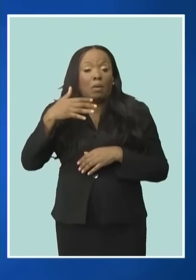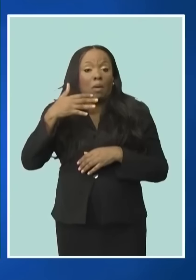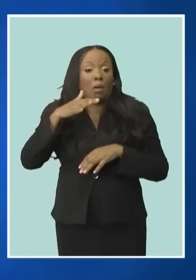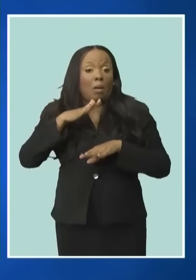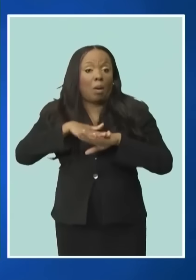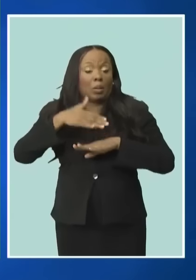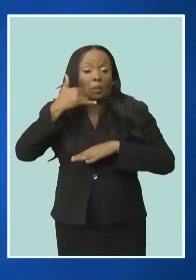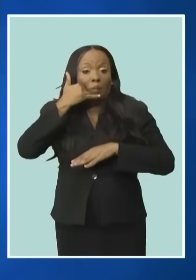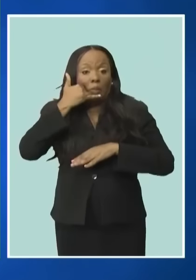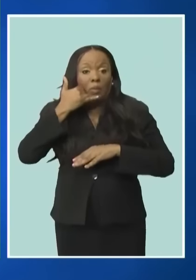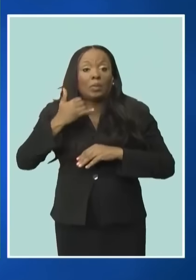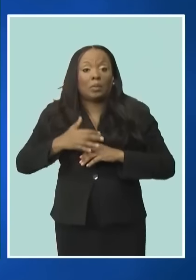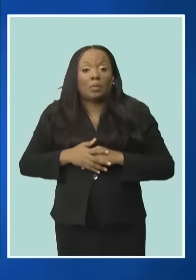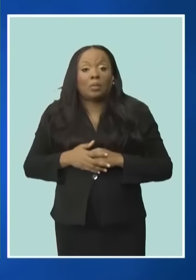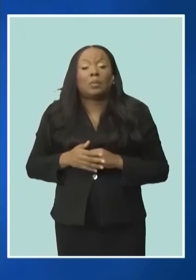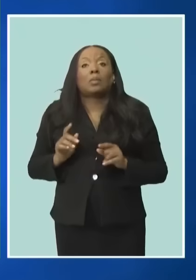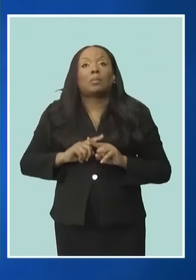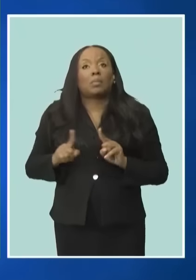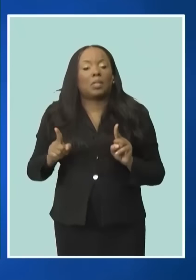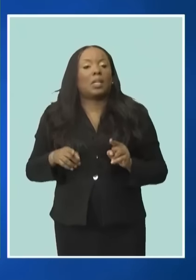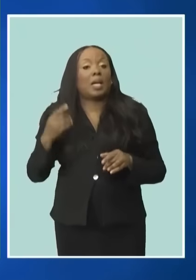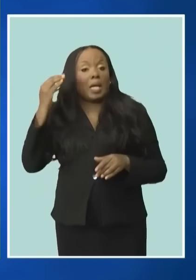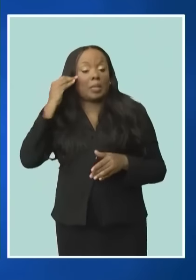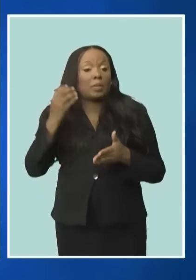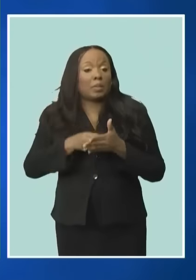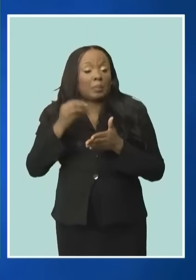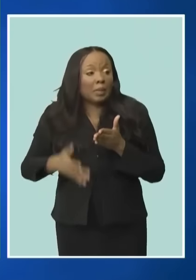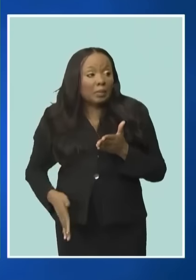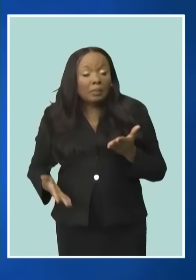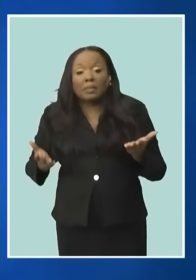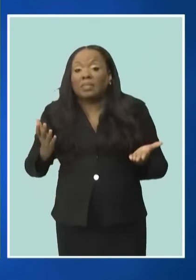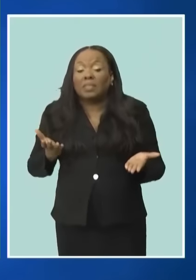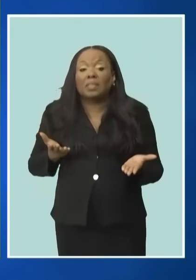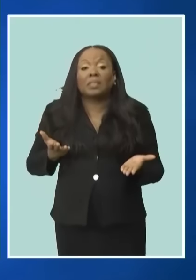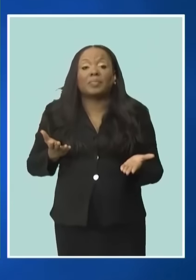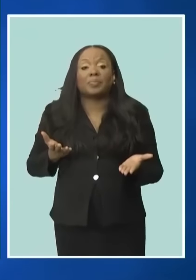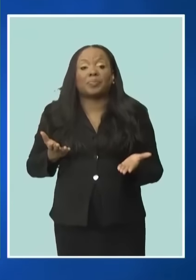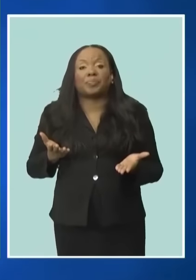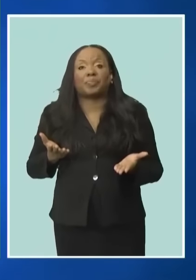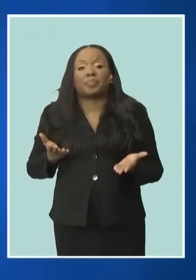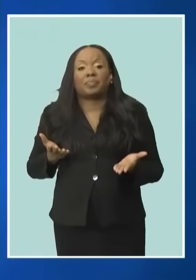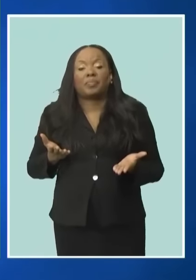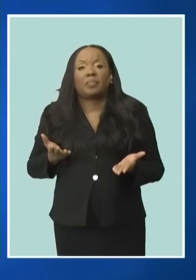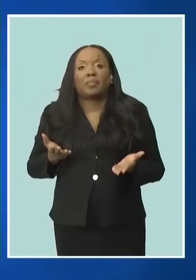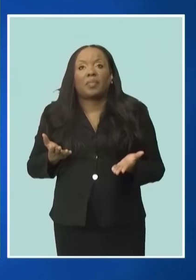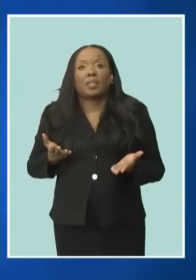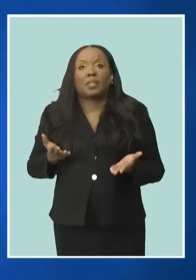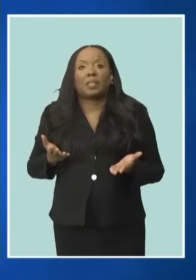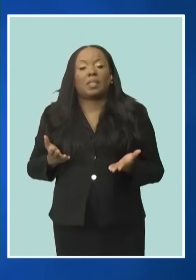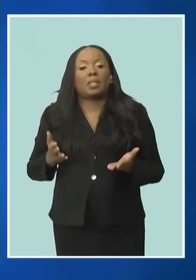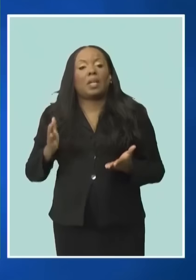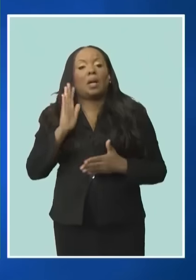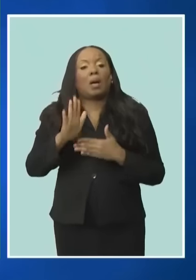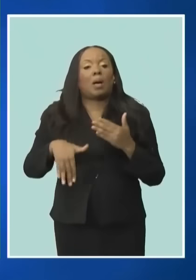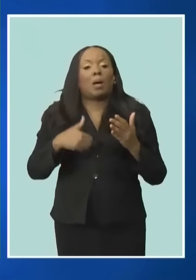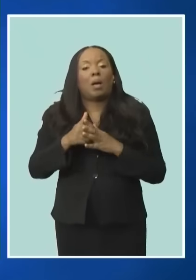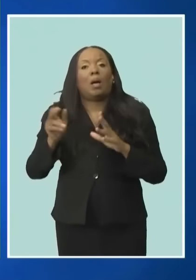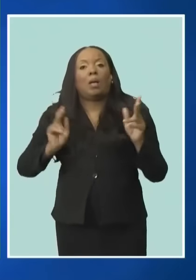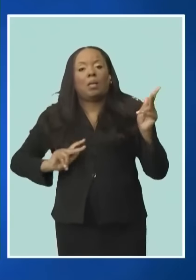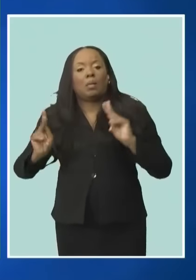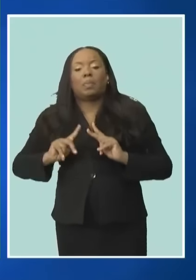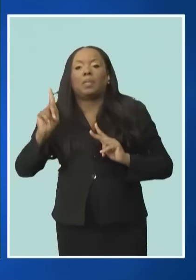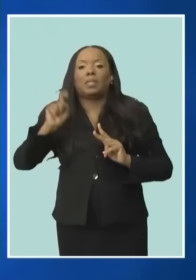big undertaking. It's fairly costly, and you also have to get the buy-in of the electorate that it will be safe